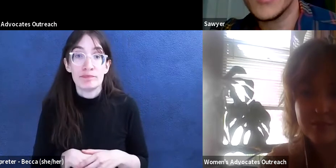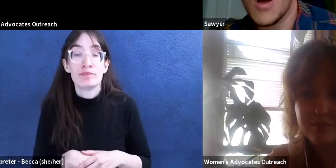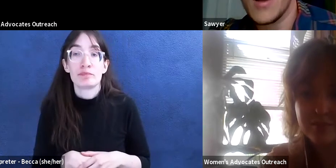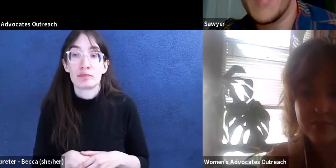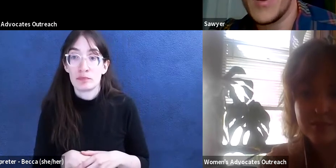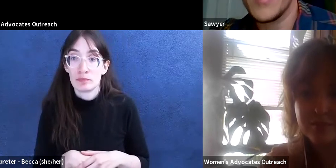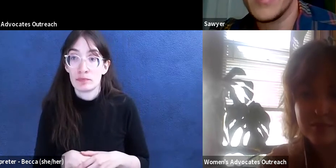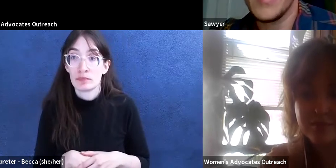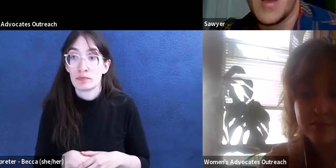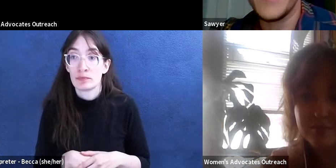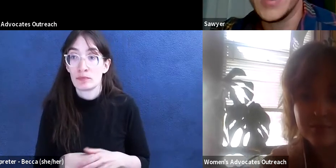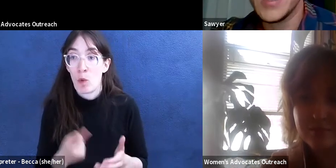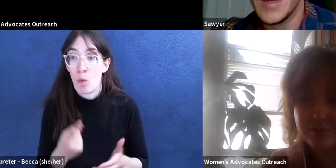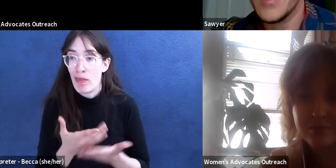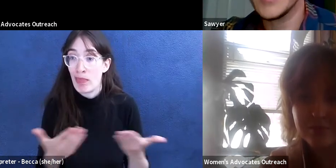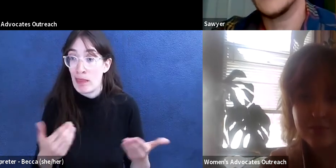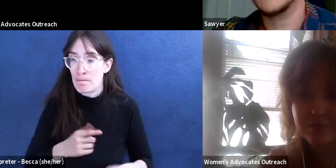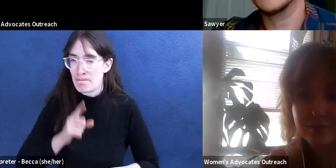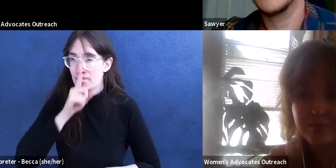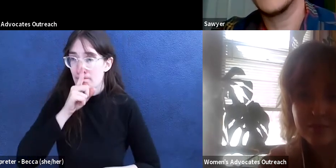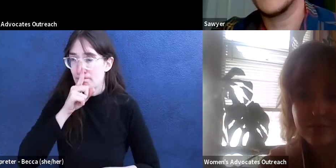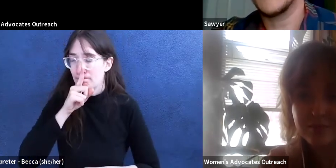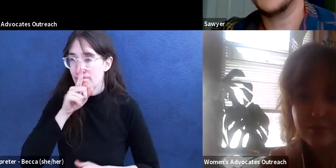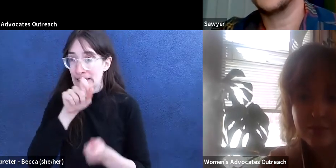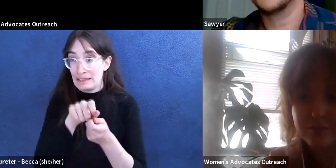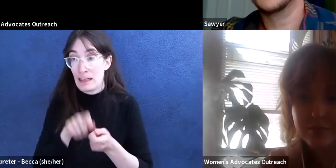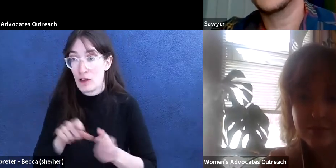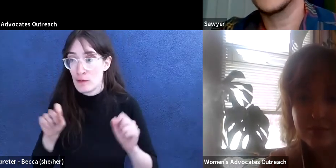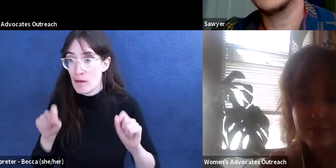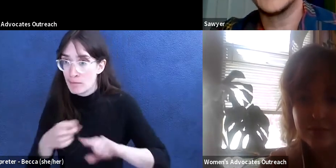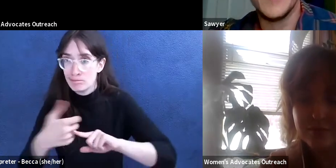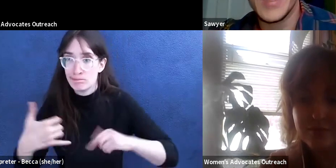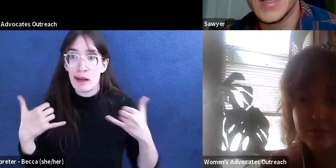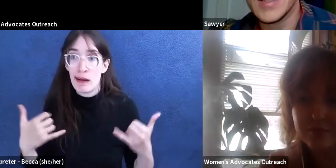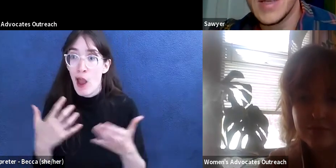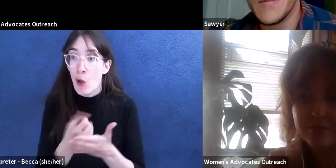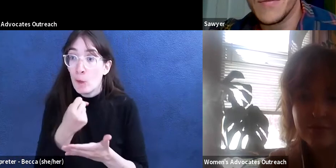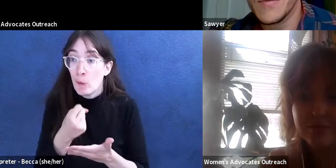Okay, so this, let's see if I can,